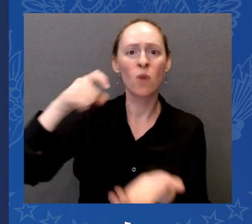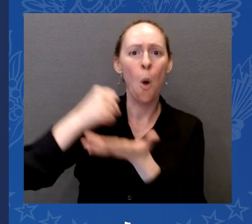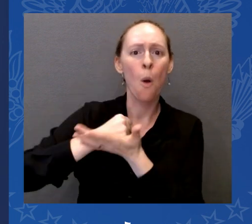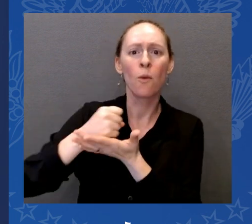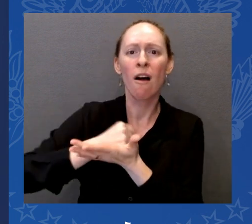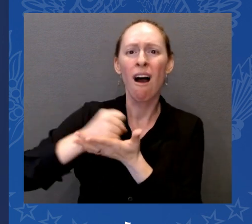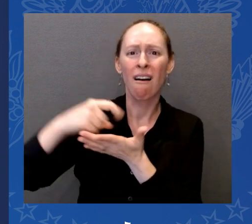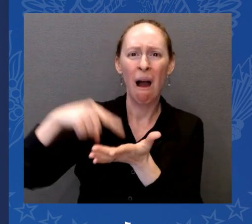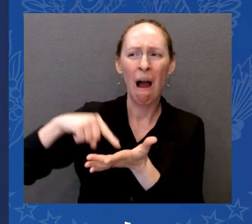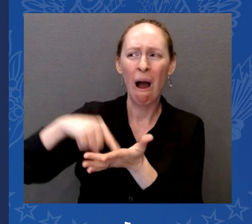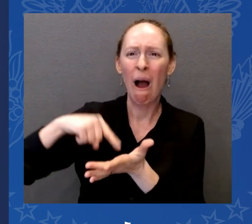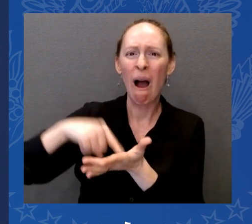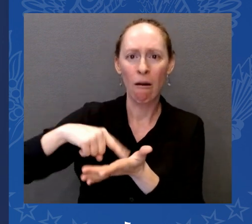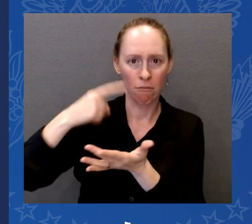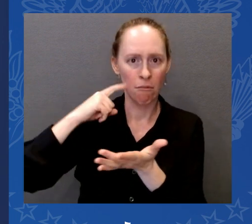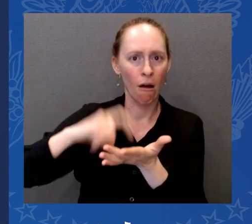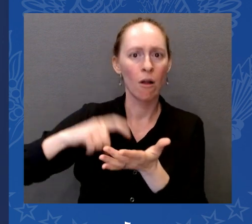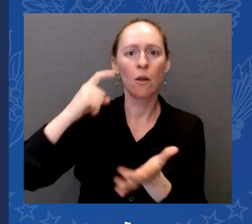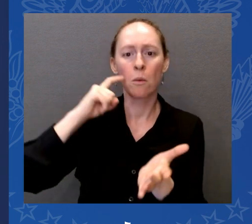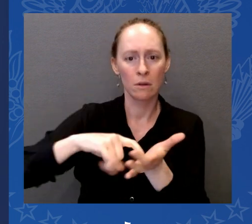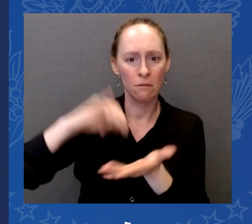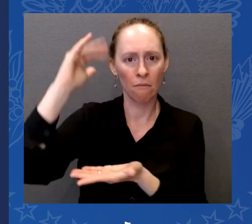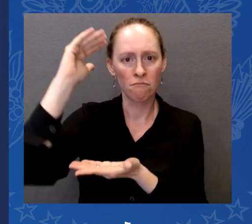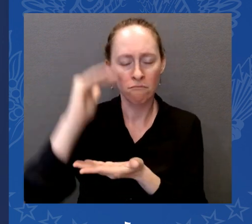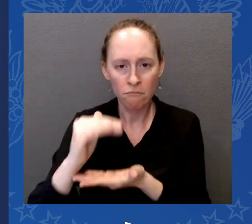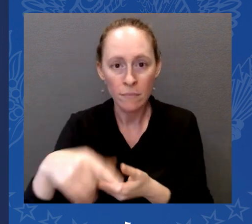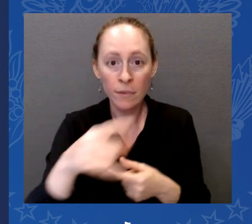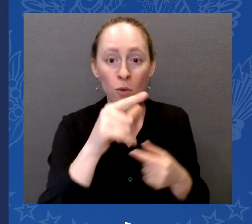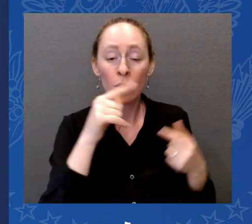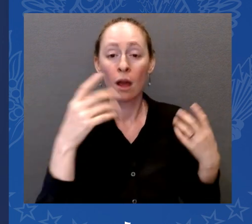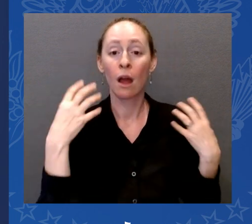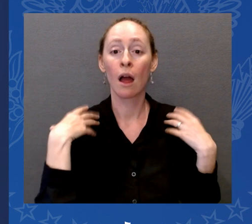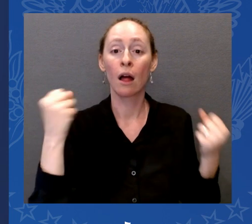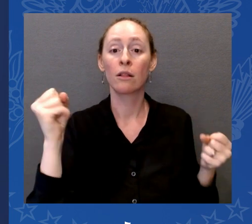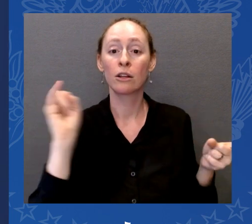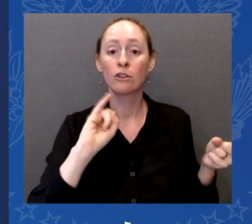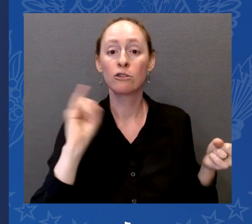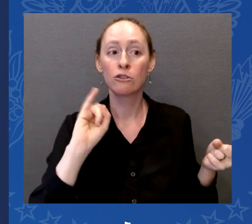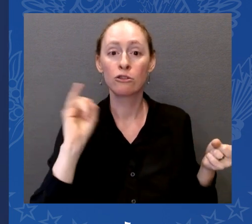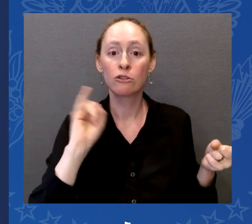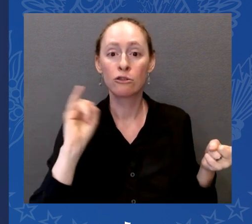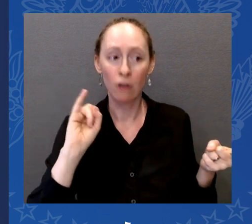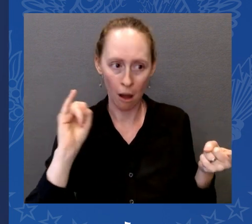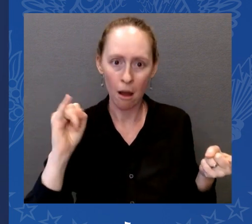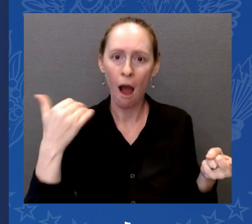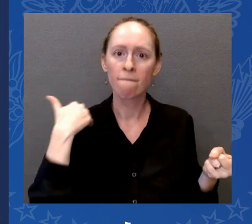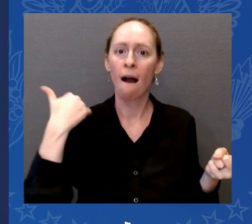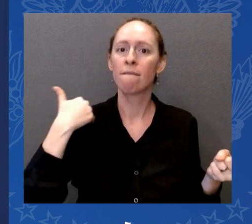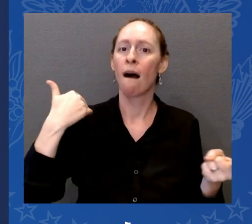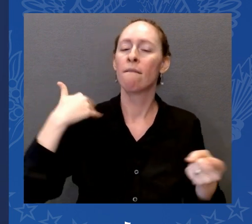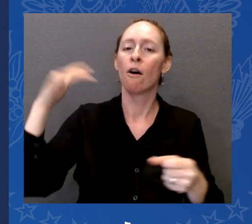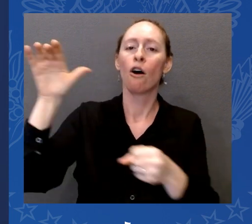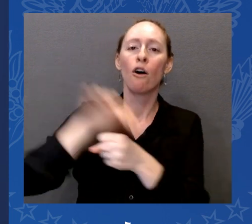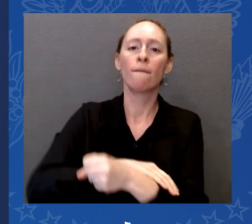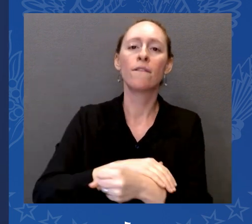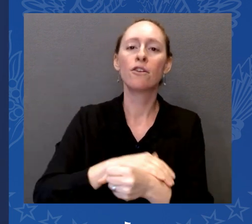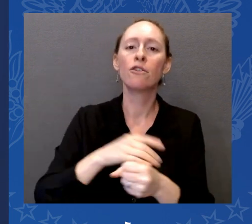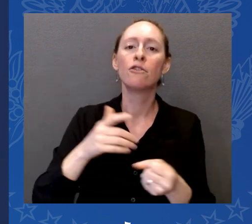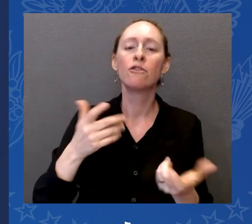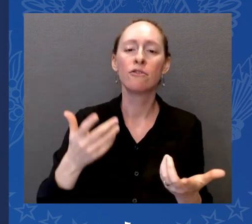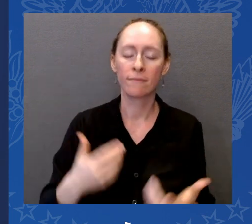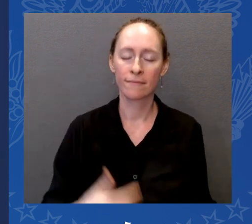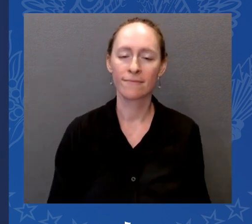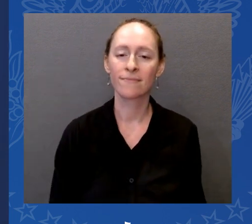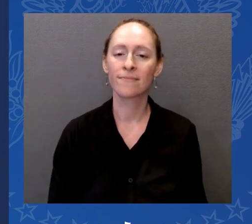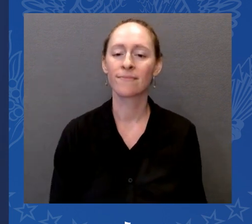health insurance than before the pandemic. And we're doing everything we can to give folks just a little bit, and my